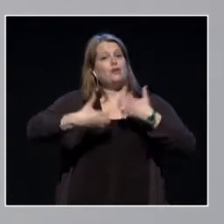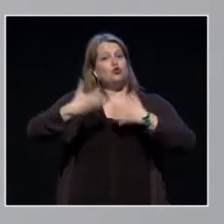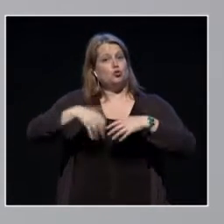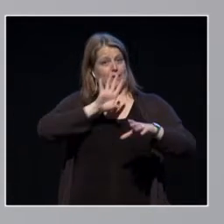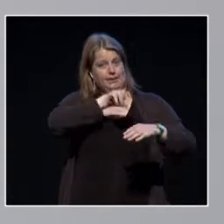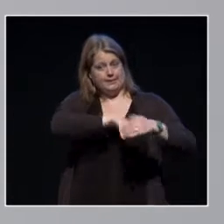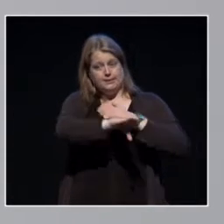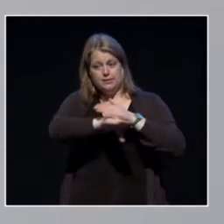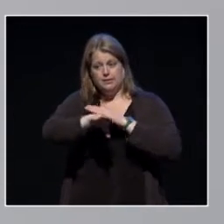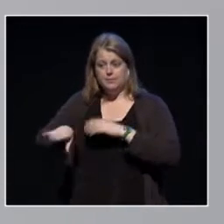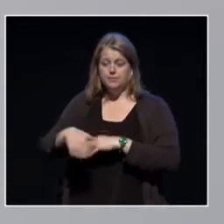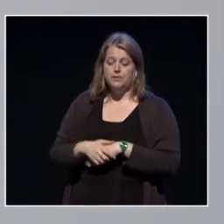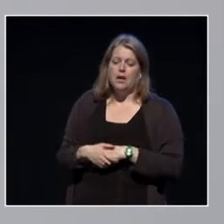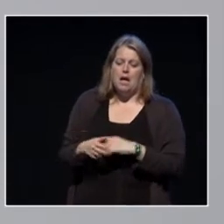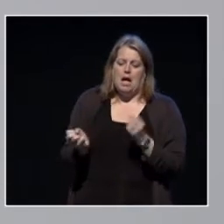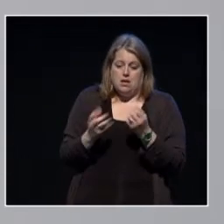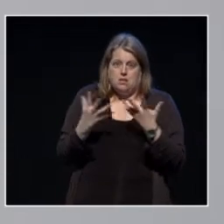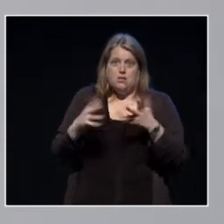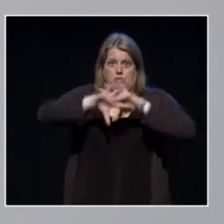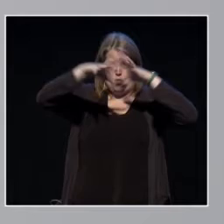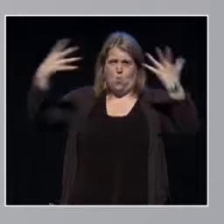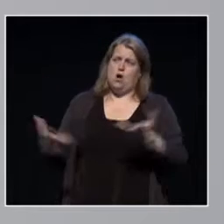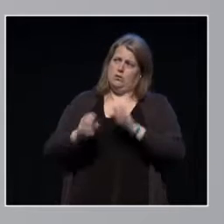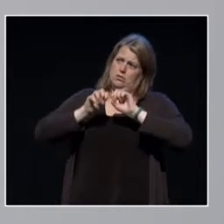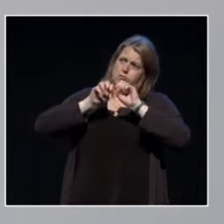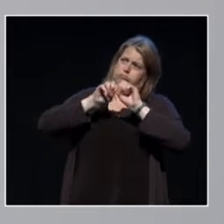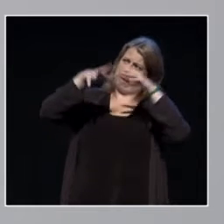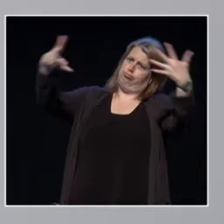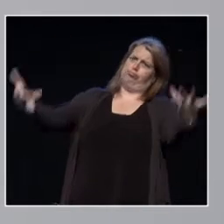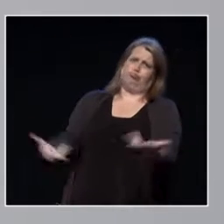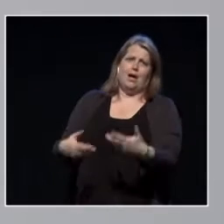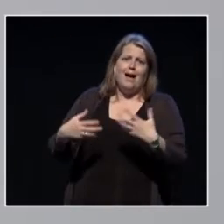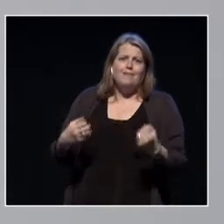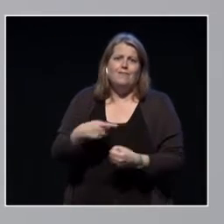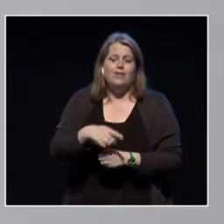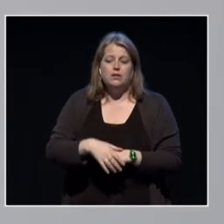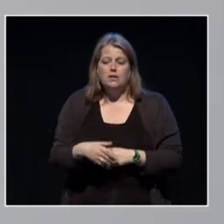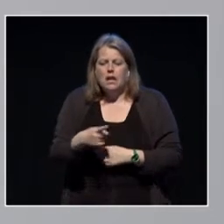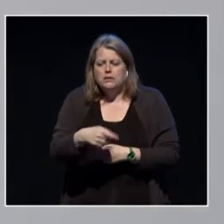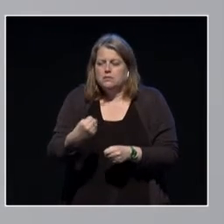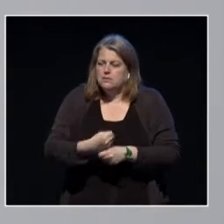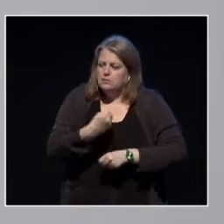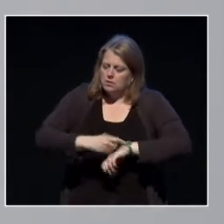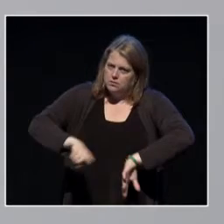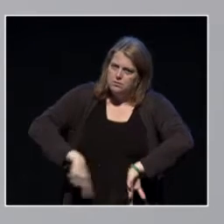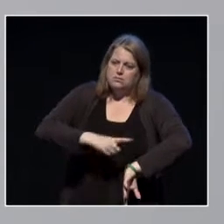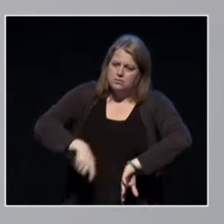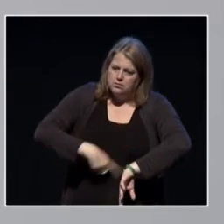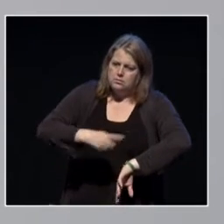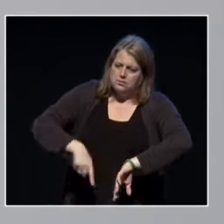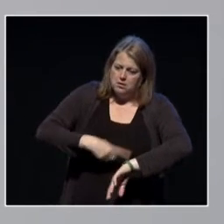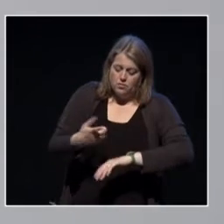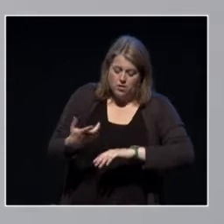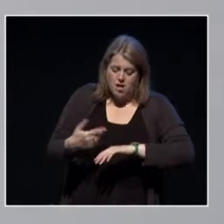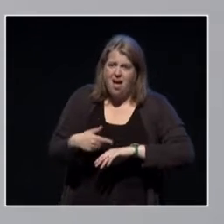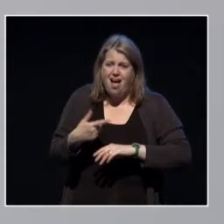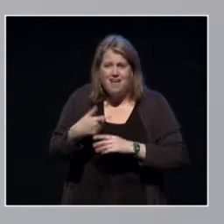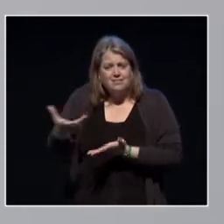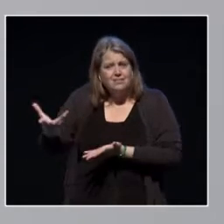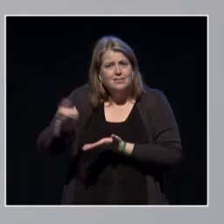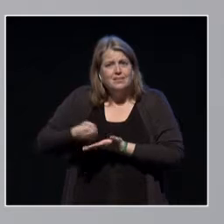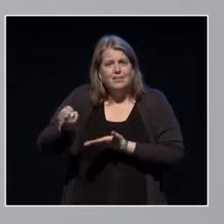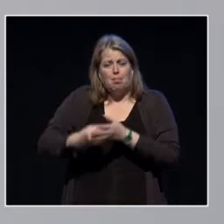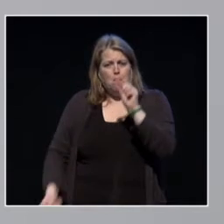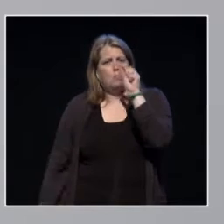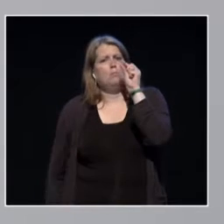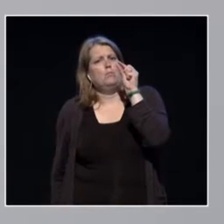them scattered in different corners of the world. And they work for countless hours for criminally low wage,